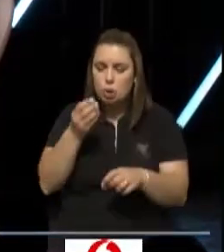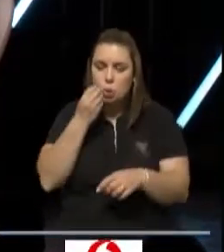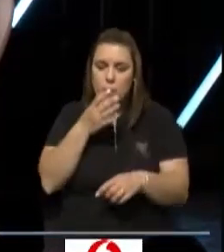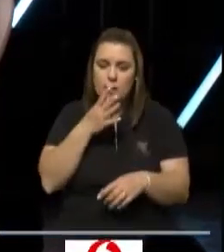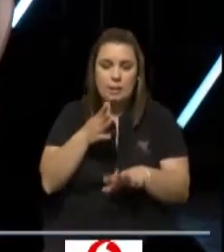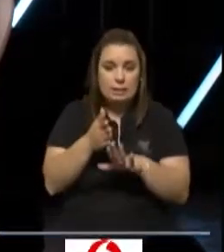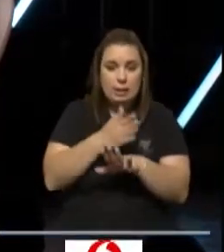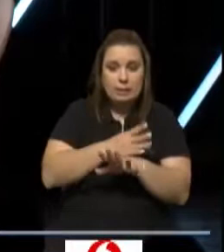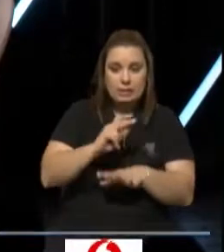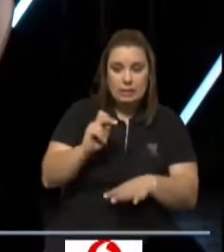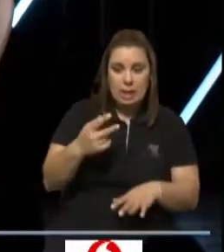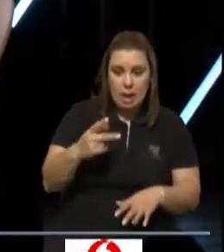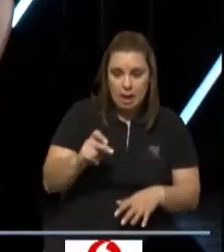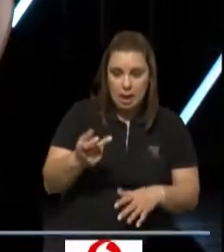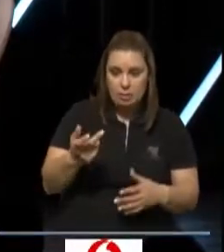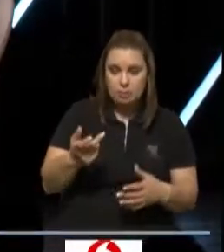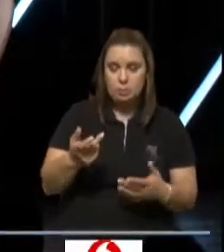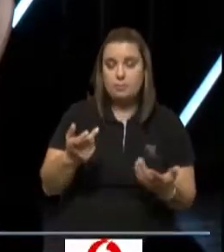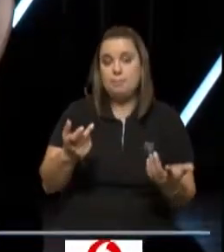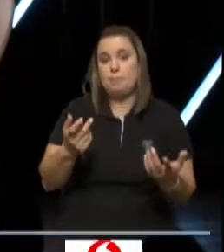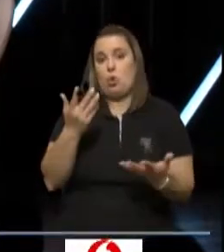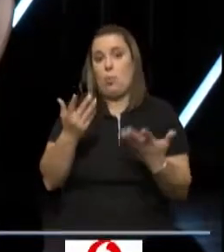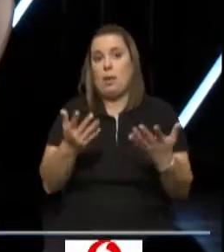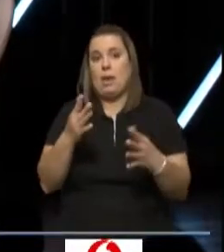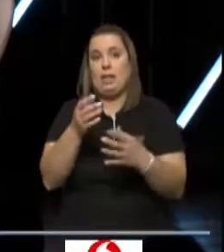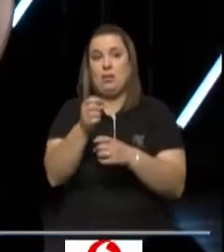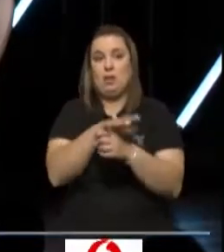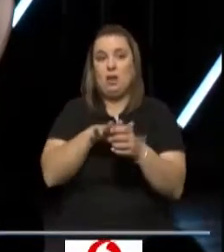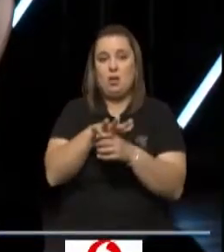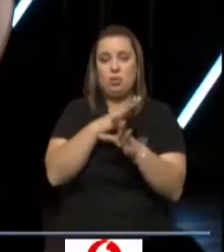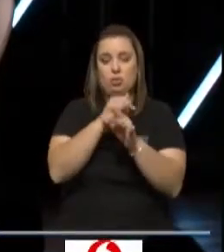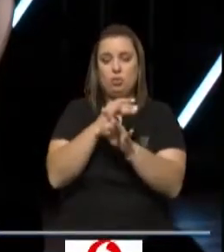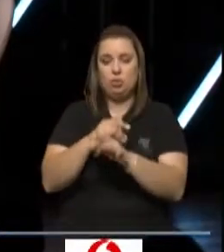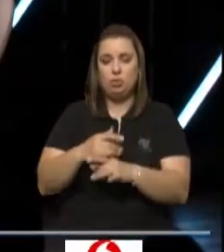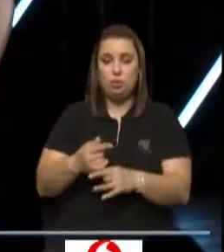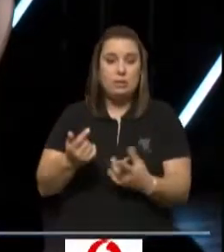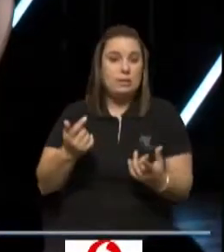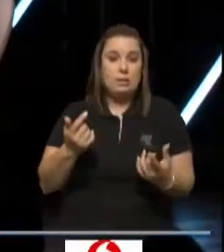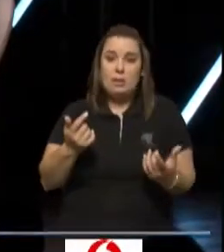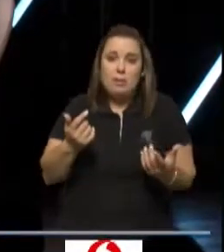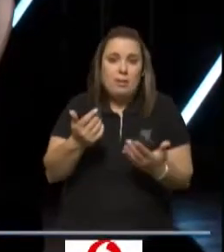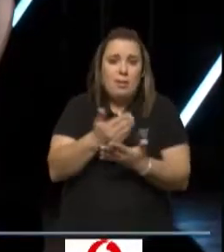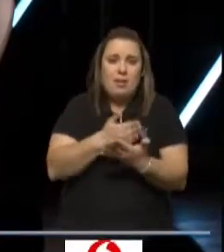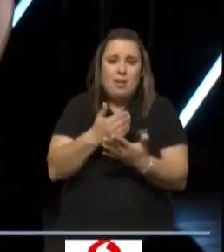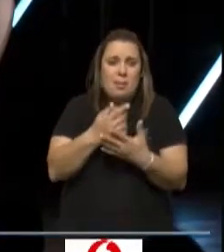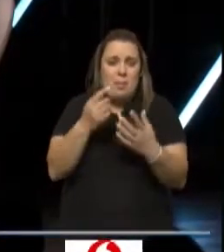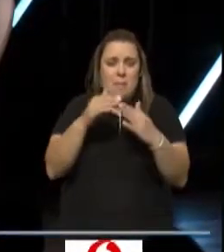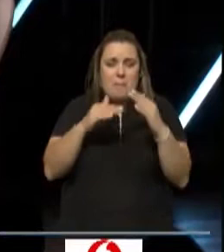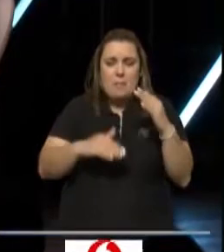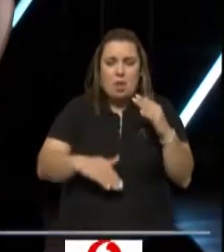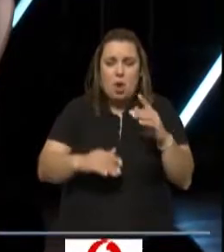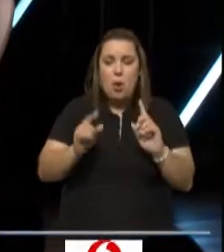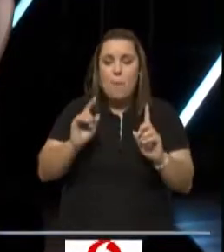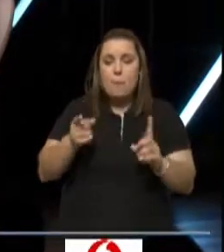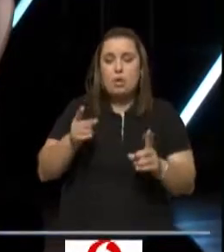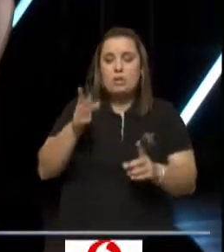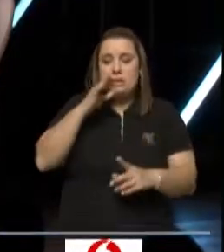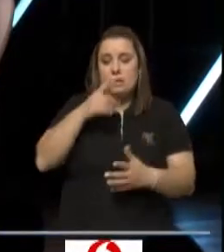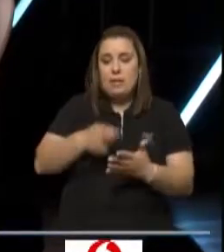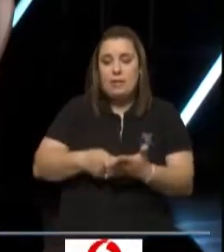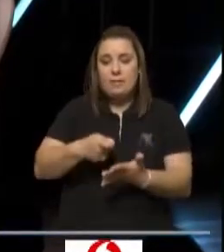investment and the return on such investment, our industry compared to the rest is the one with the